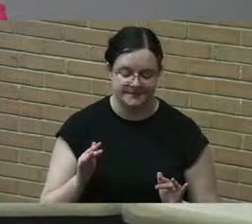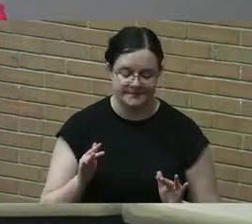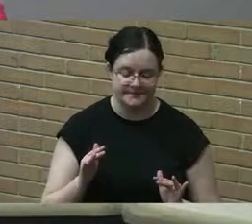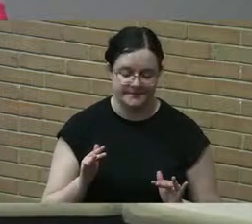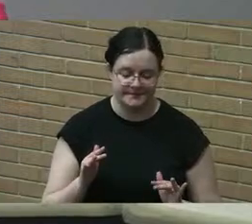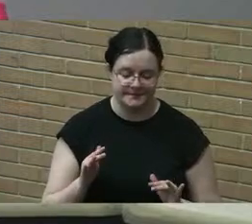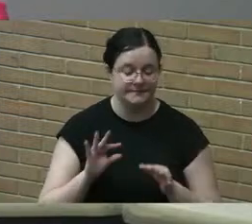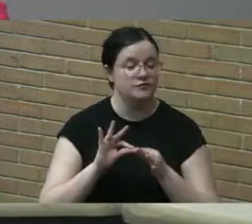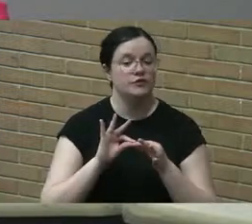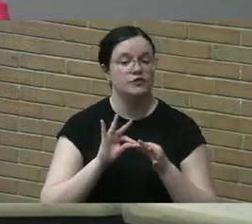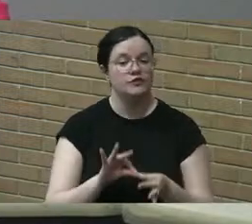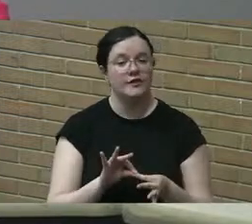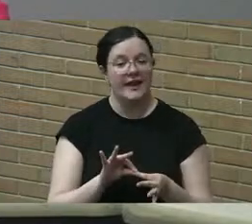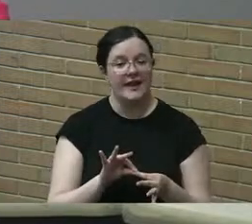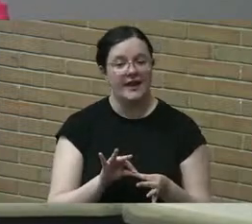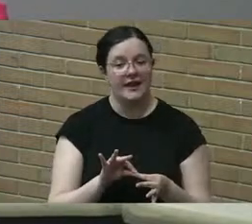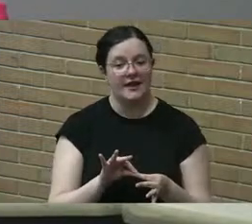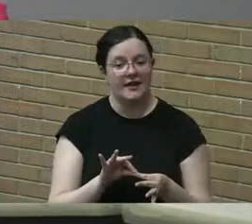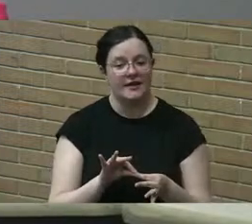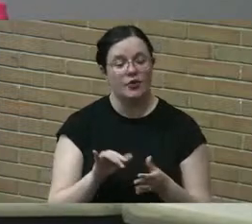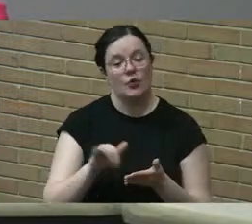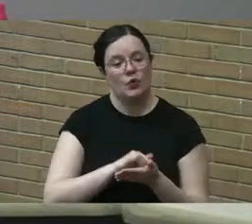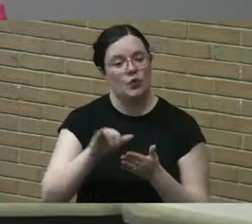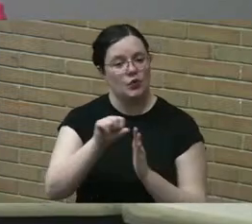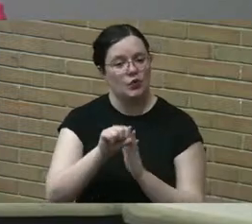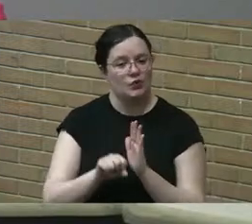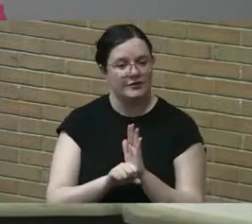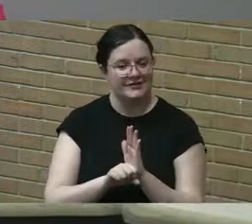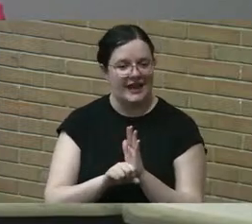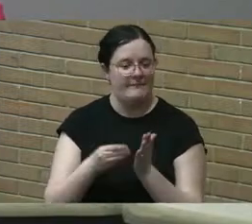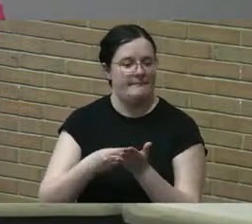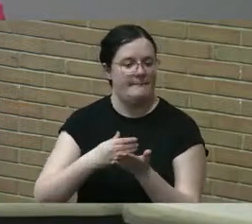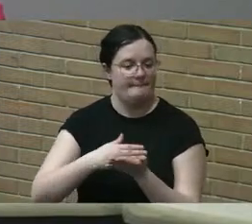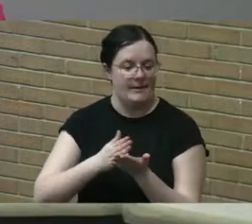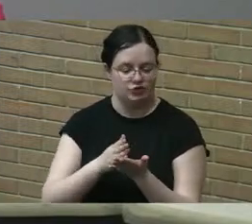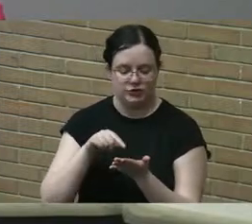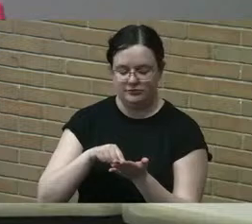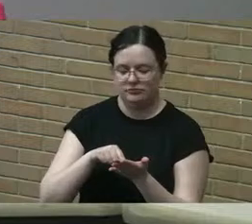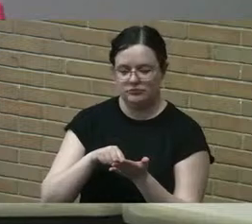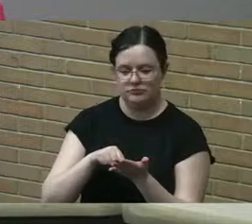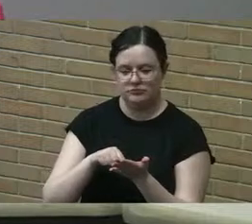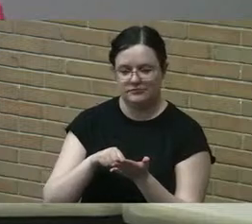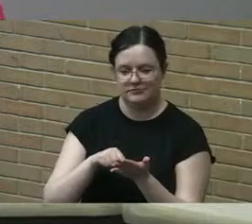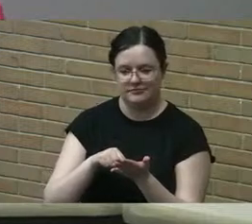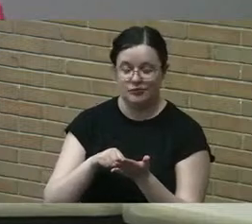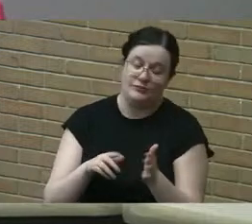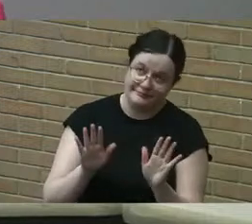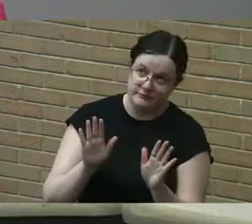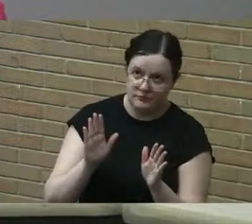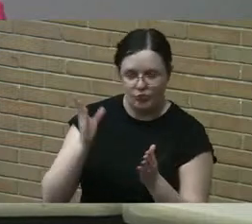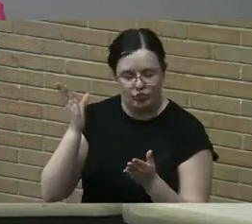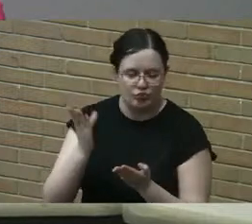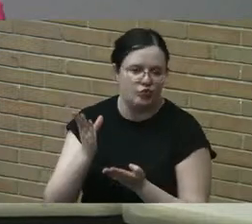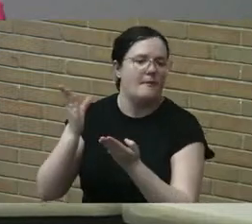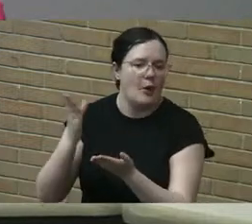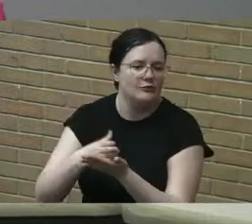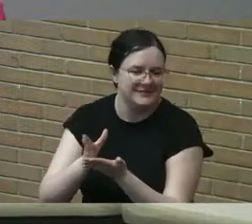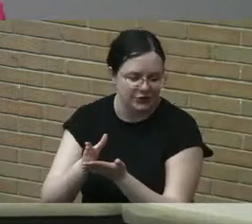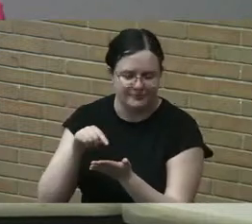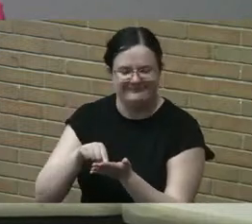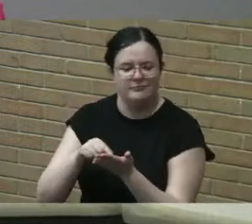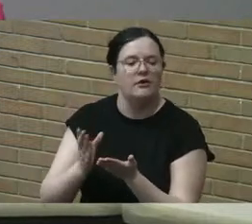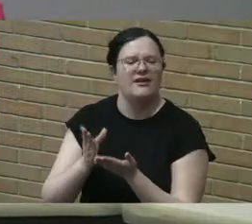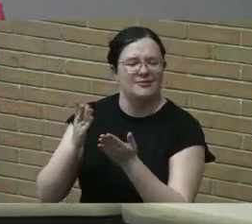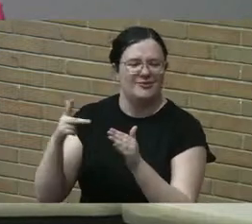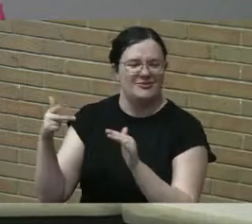concerning circumstance, the New York State budget currently proposes, the proposed budget proposes cuts to